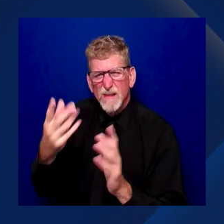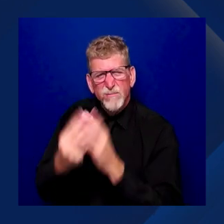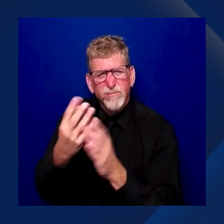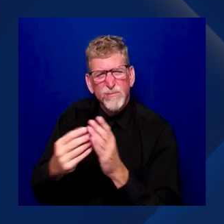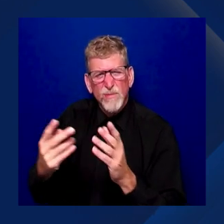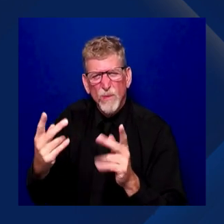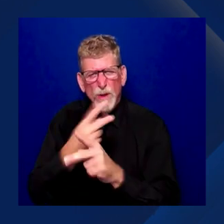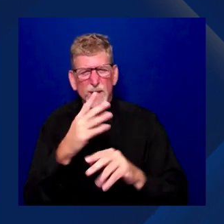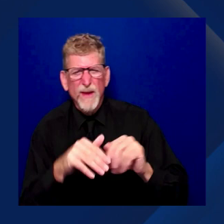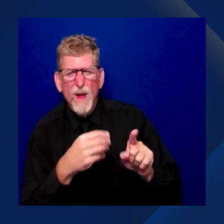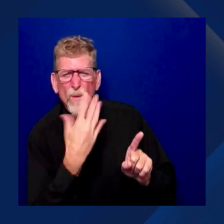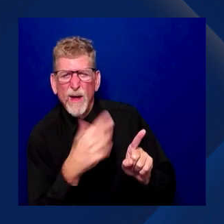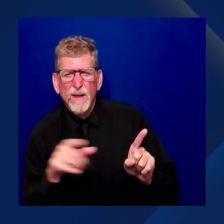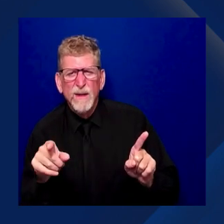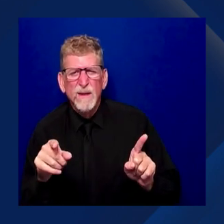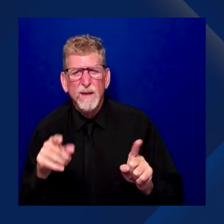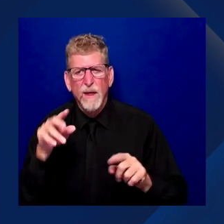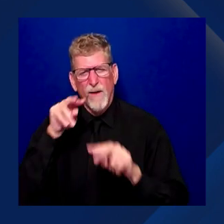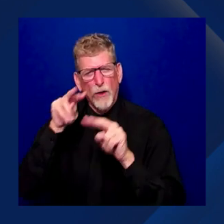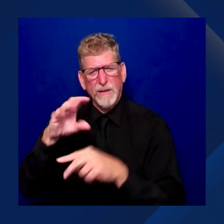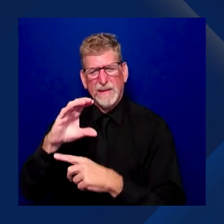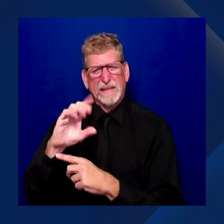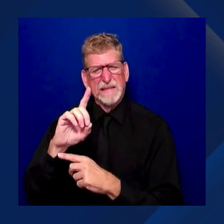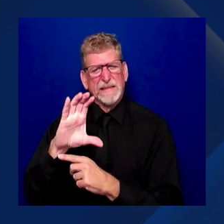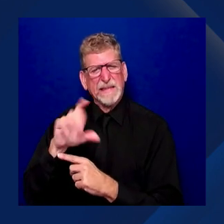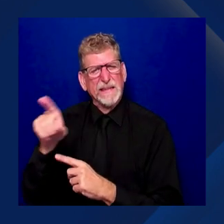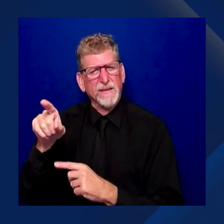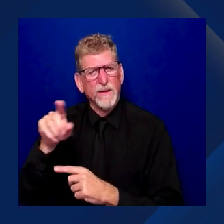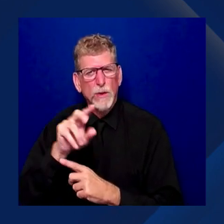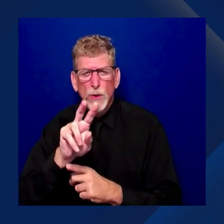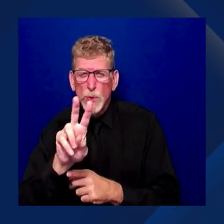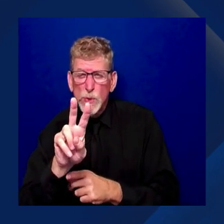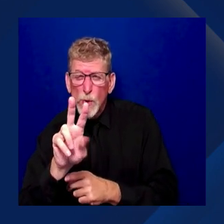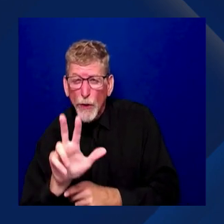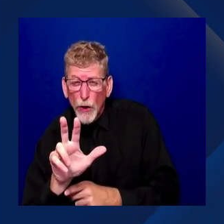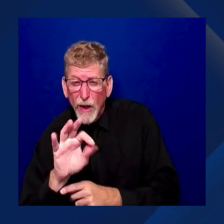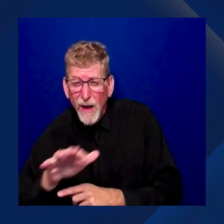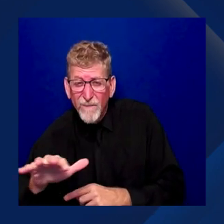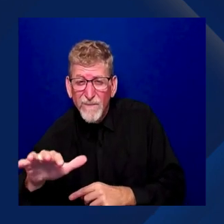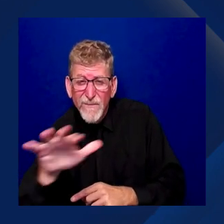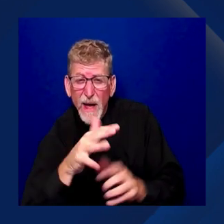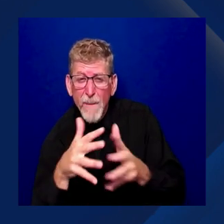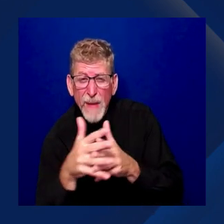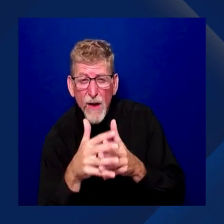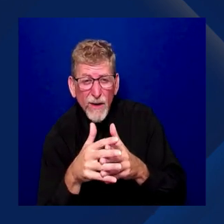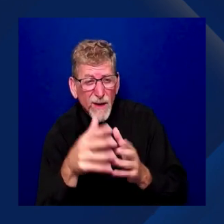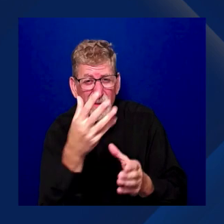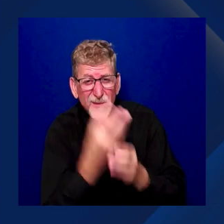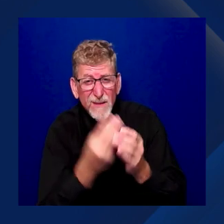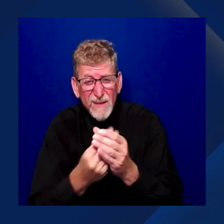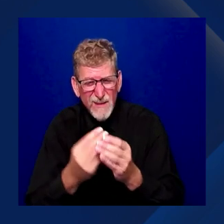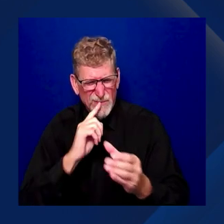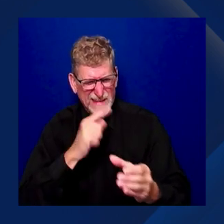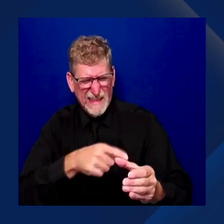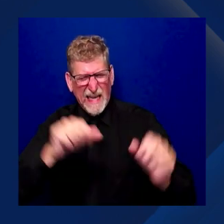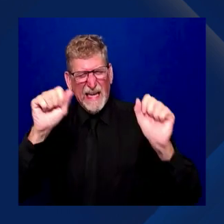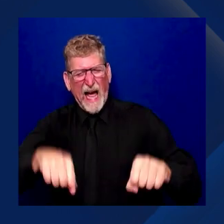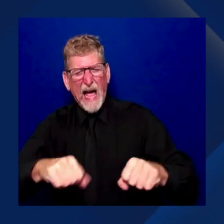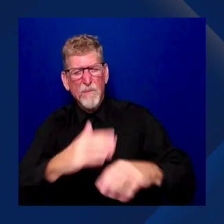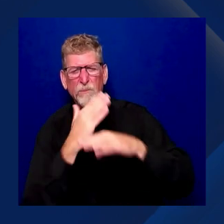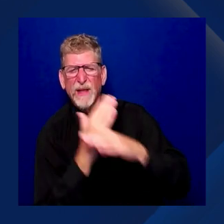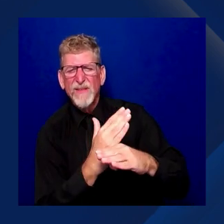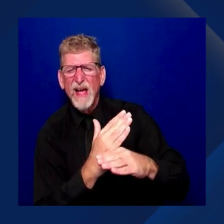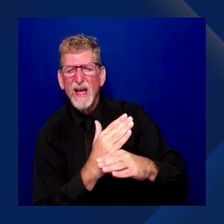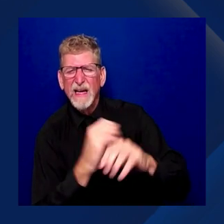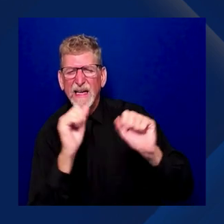2/3 of pregnancy-related deaths are preventable. But we know too many pregnant women are not able to get